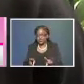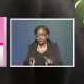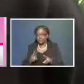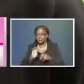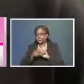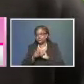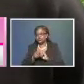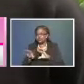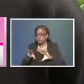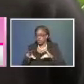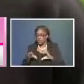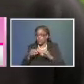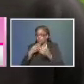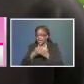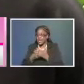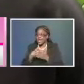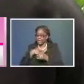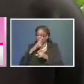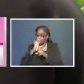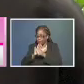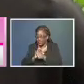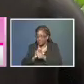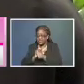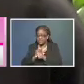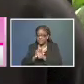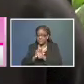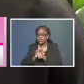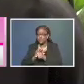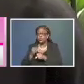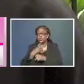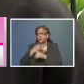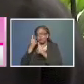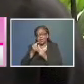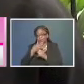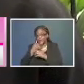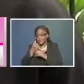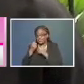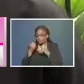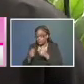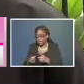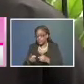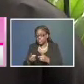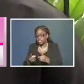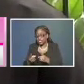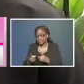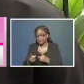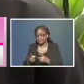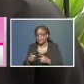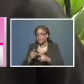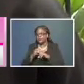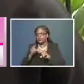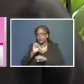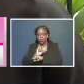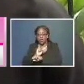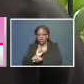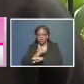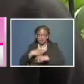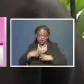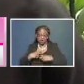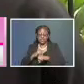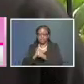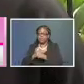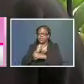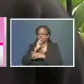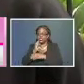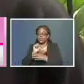going smoothly, as I promised. We're going to be as expeditious as possible, and that is happening. We're working hard to make sure the